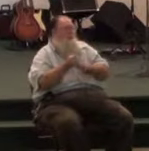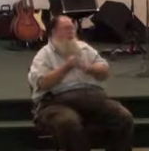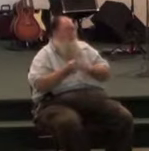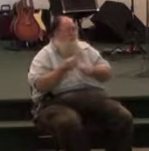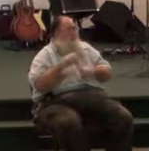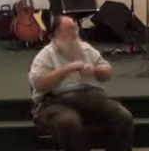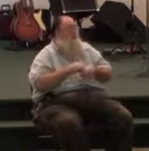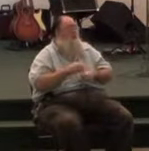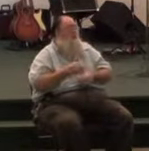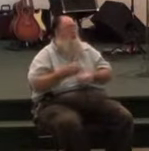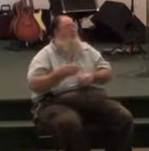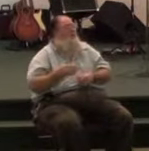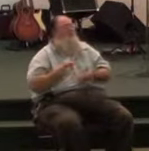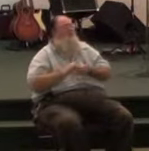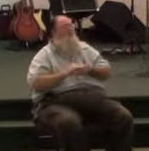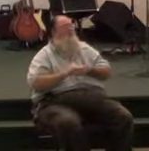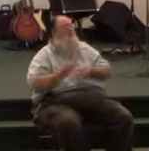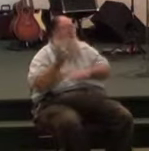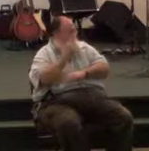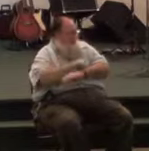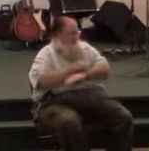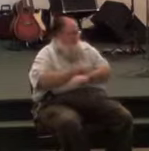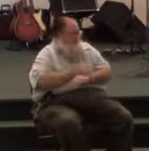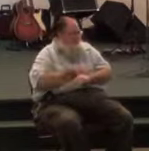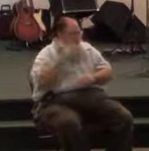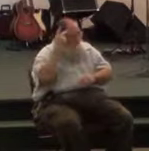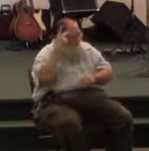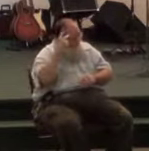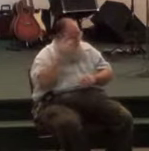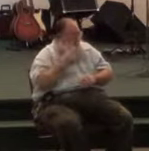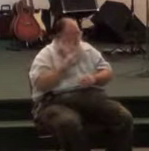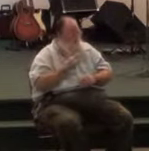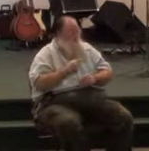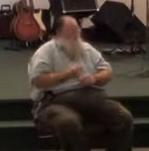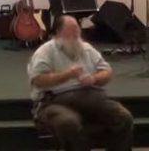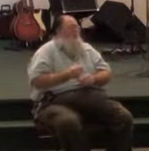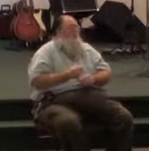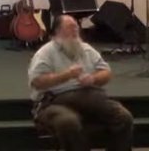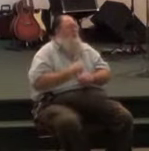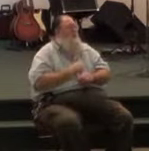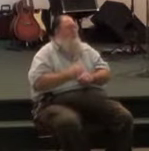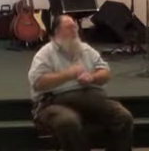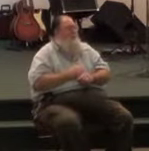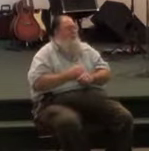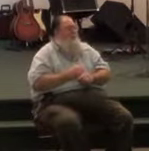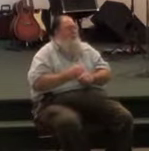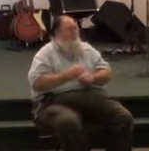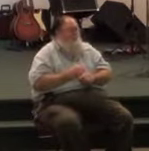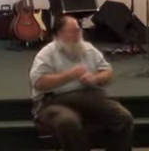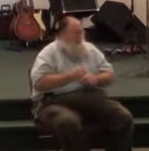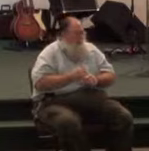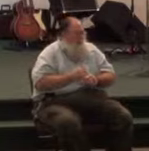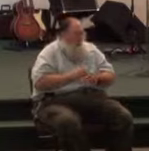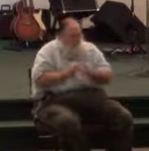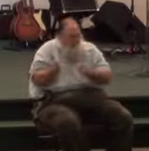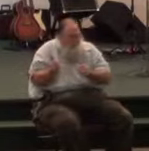3 years he was dodging these guys trying to kill him. Day and night they kept close watch on the city gates in